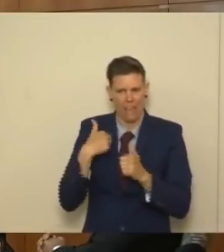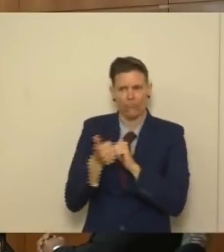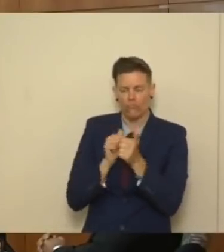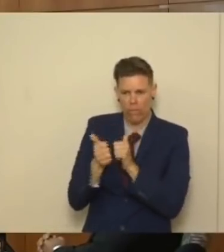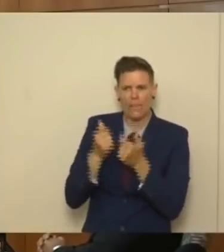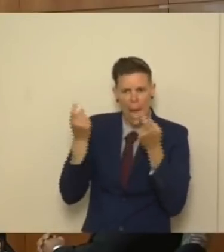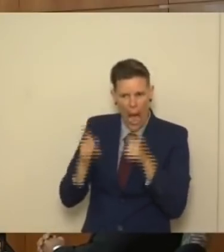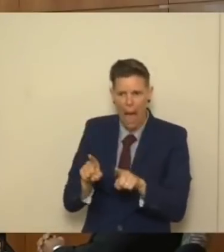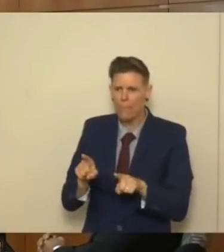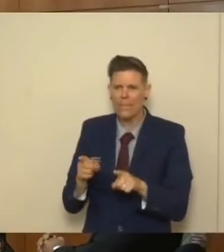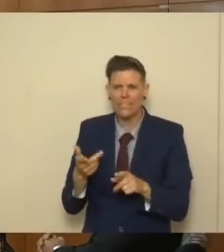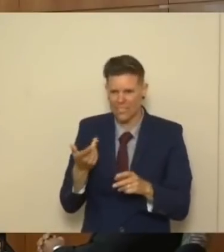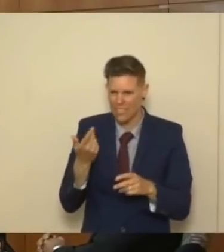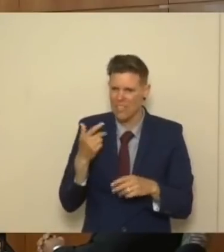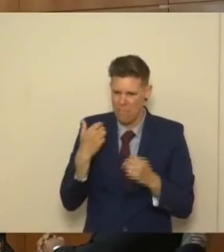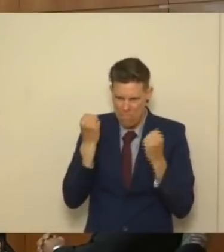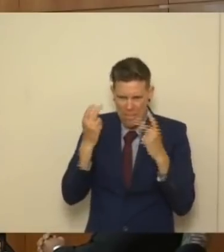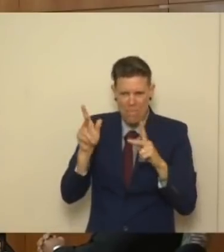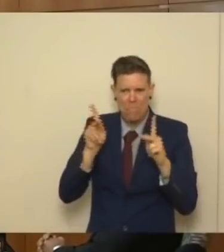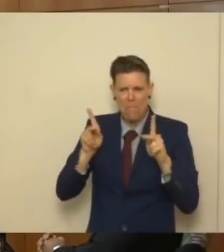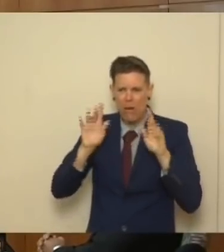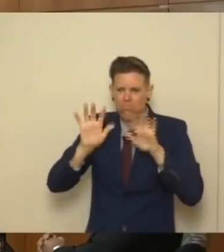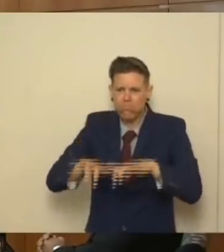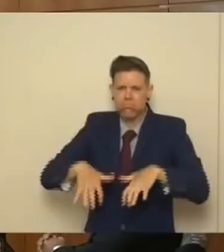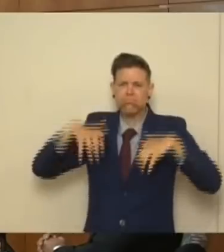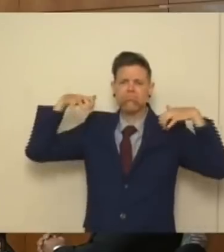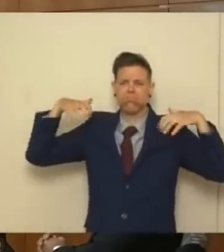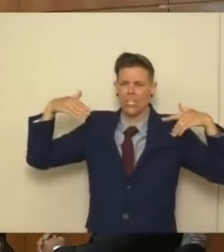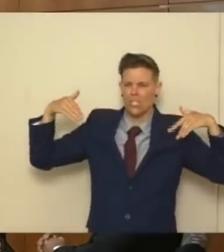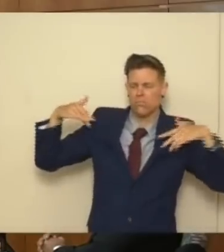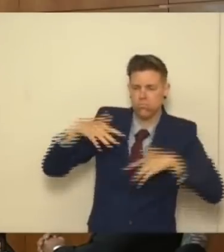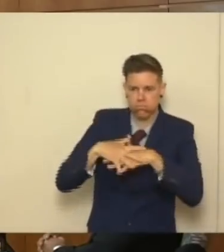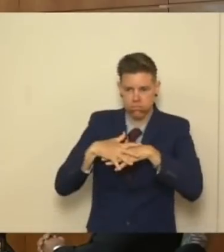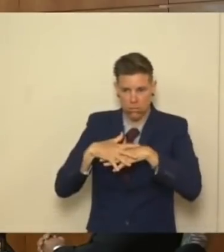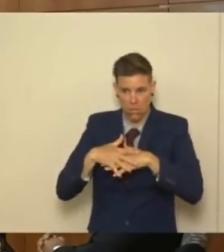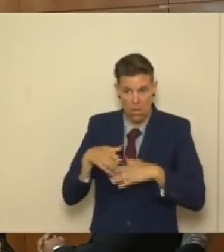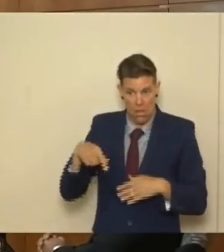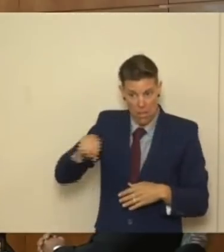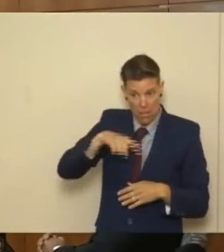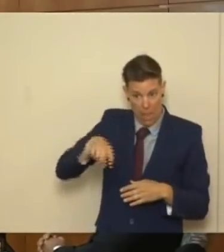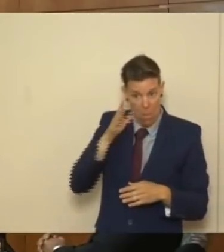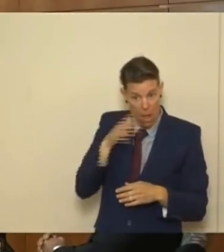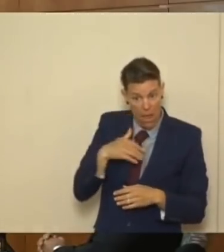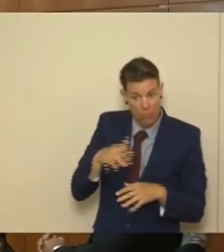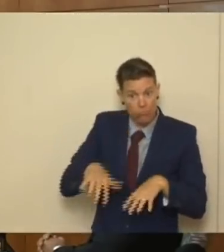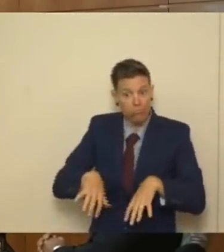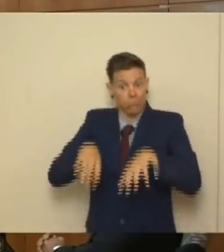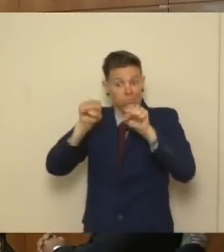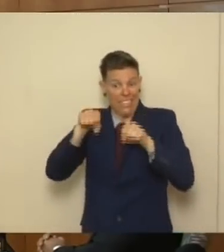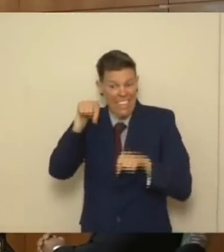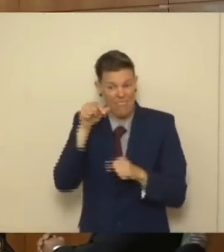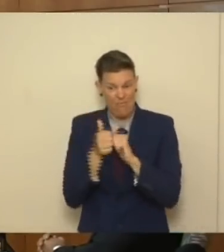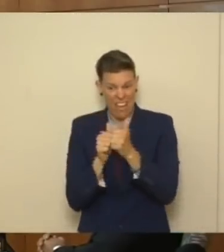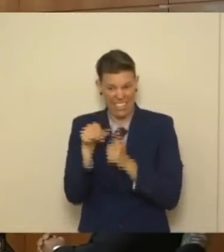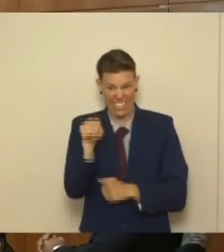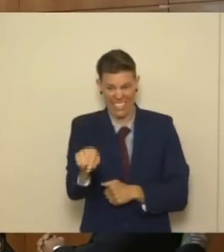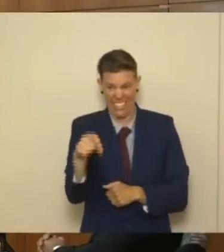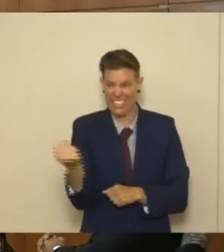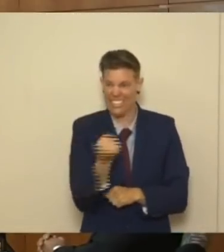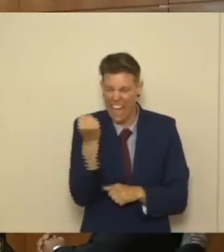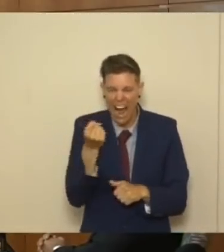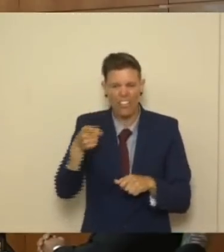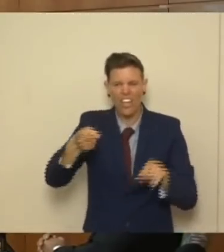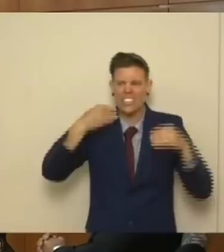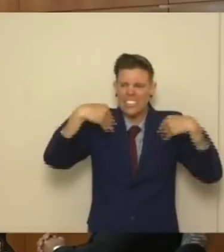going to hold another race this Saturday and they're inviting people to come with general admission prices on there. Seemingly the same